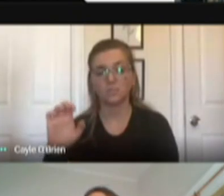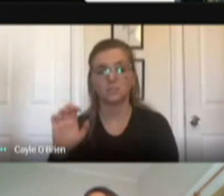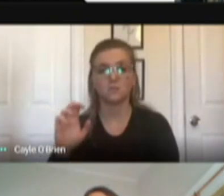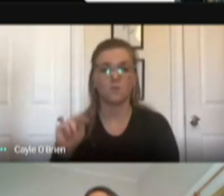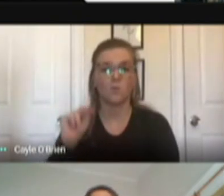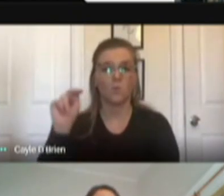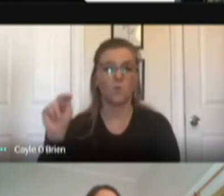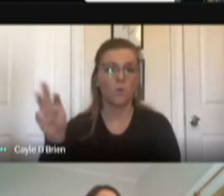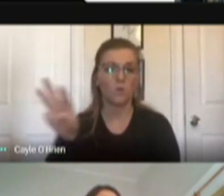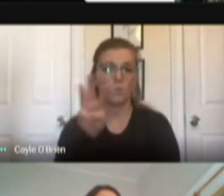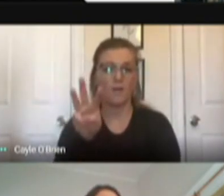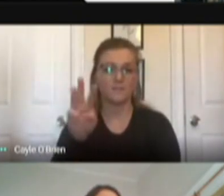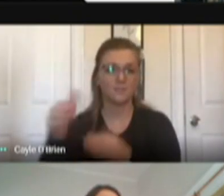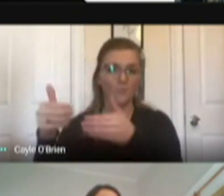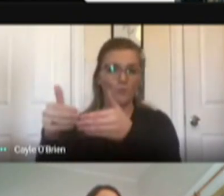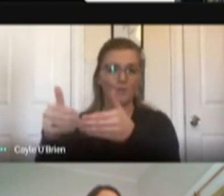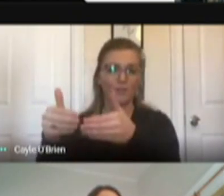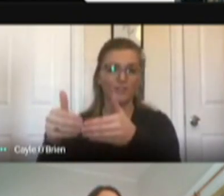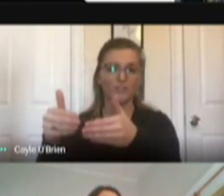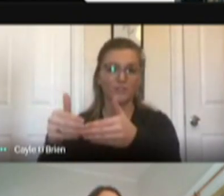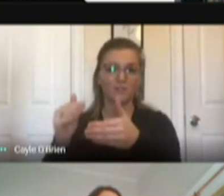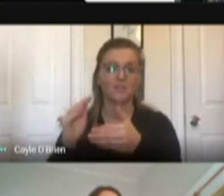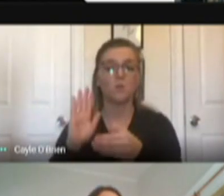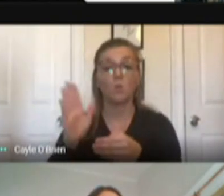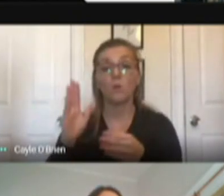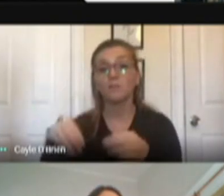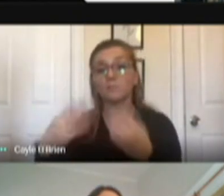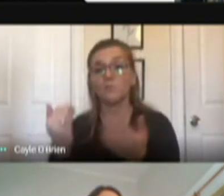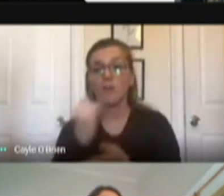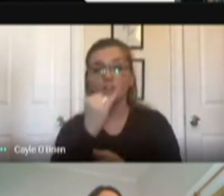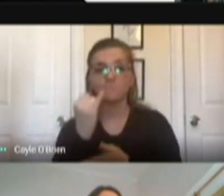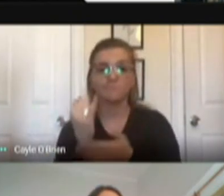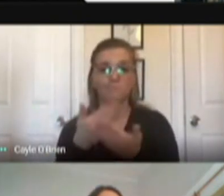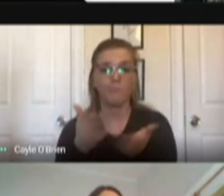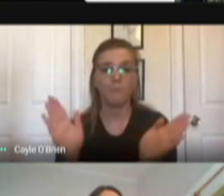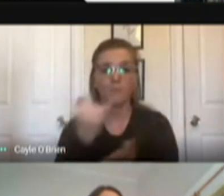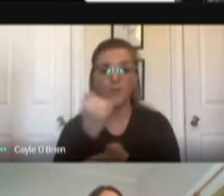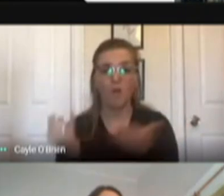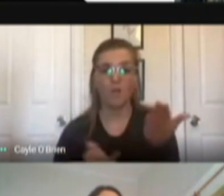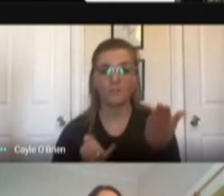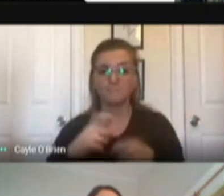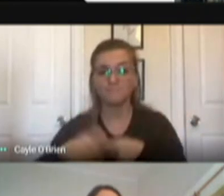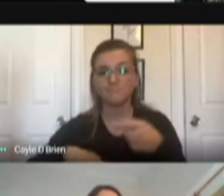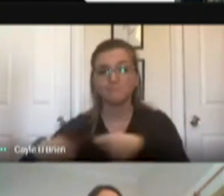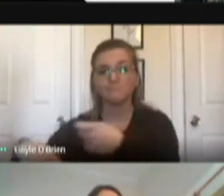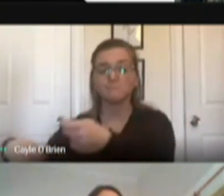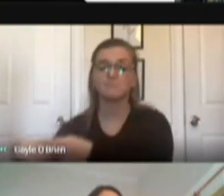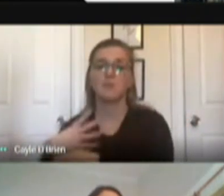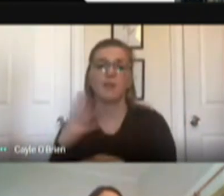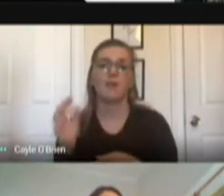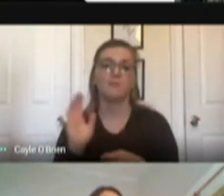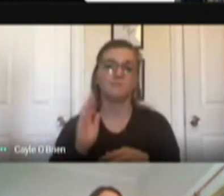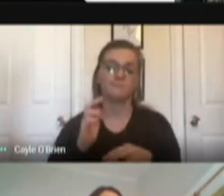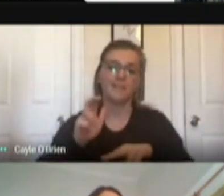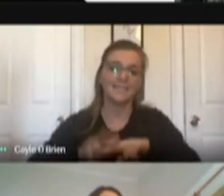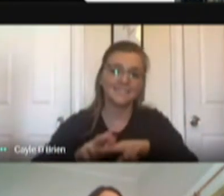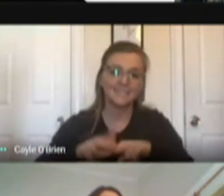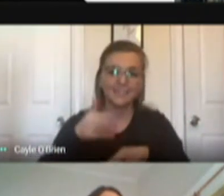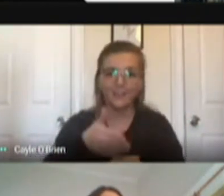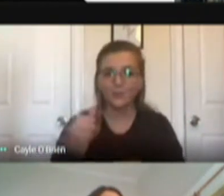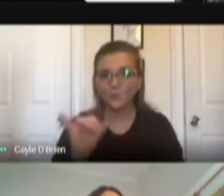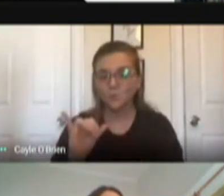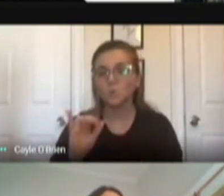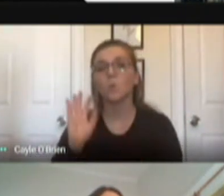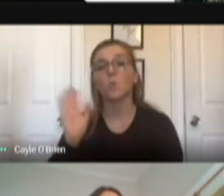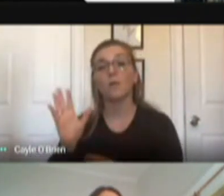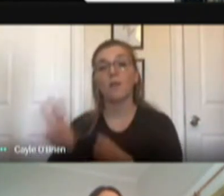of the building, would be activated with public art on a revolving basis, but are also a great place to sit and be on a daily basis with a water feature that